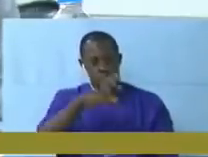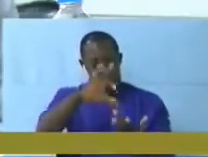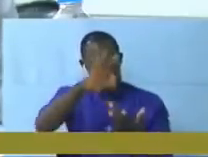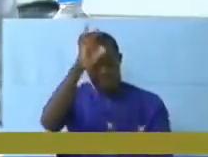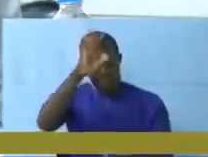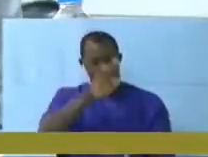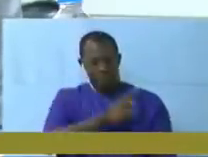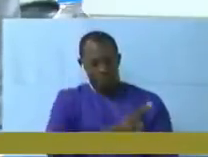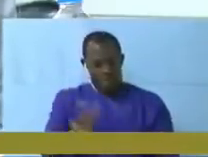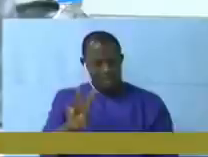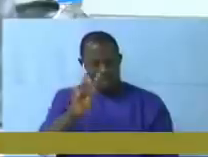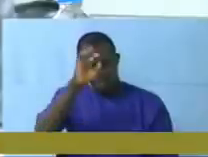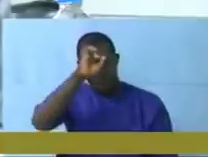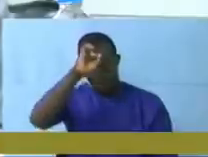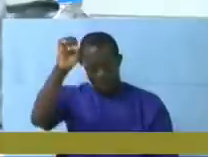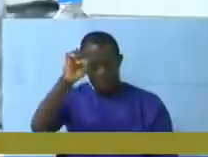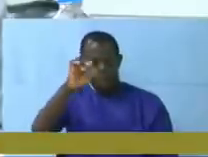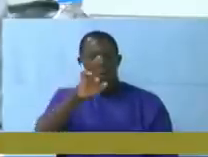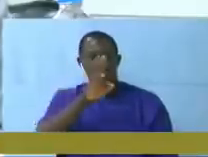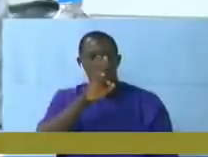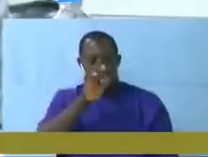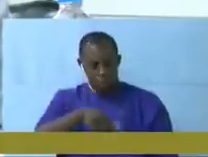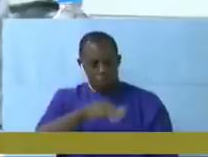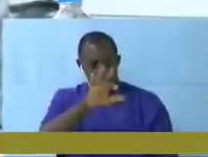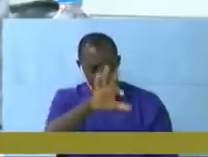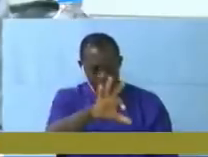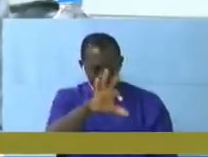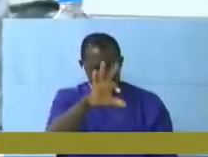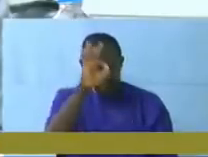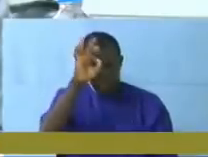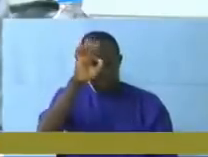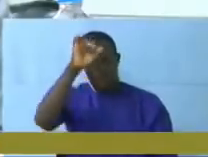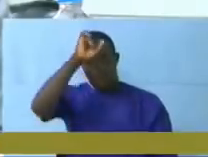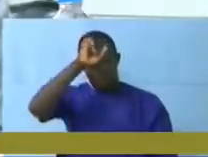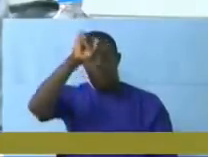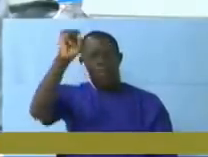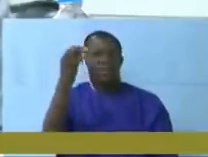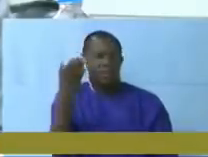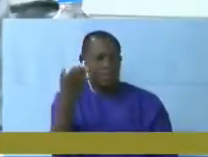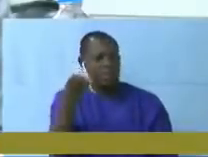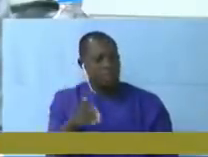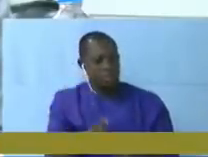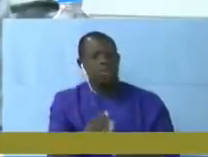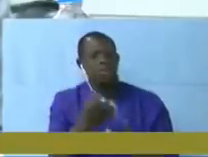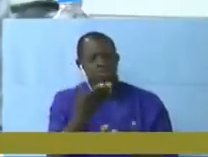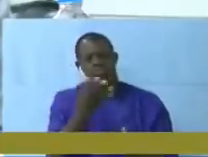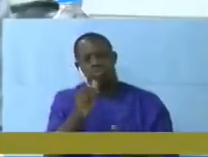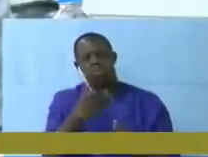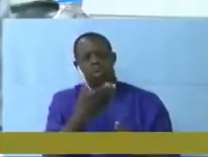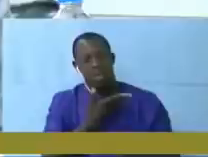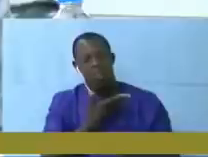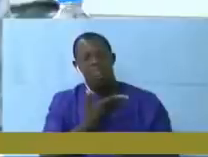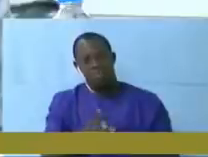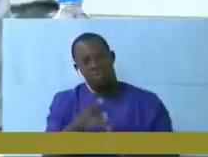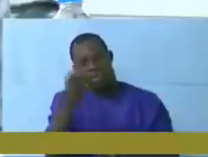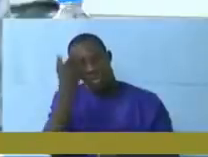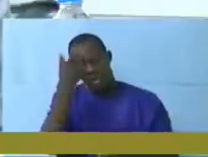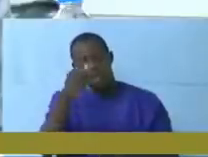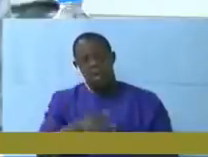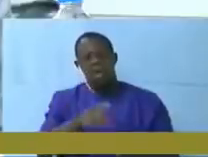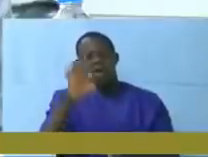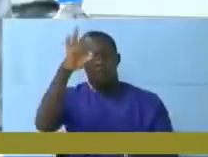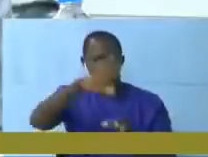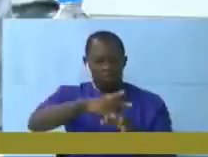the president has a running mate nobody wants, I'm sure people will think twice before they vote for the